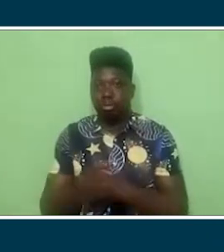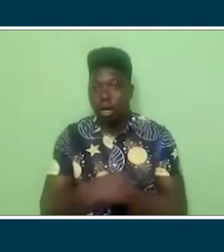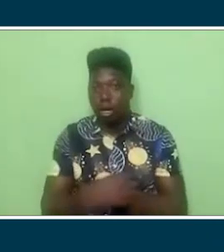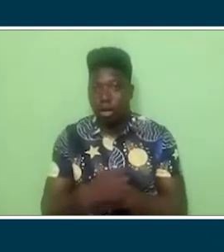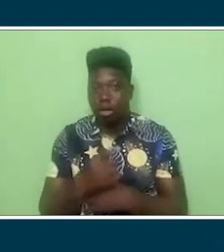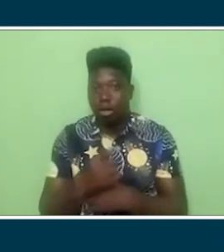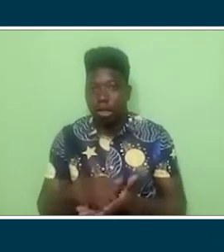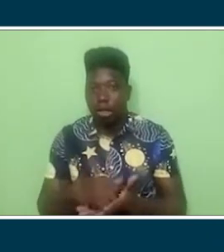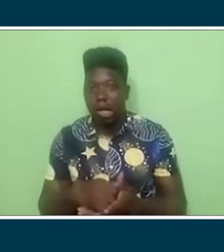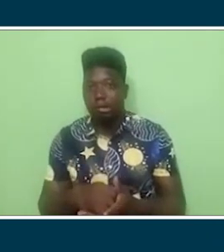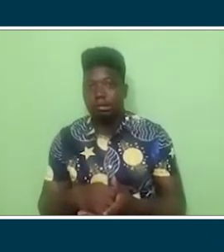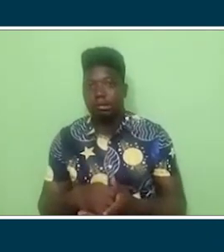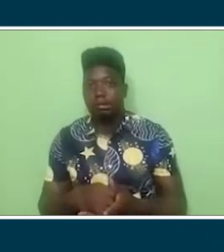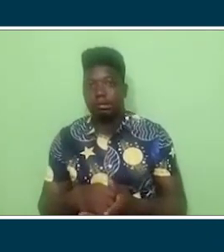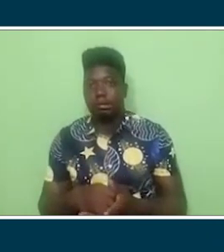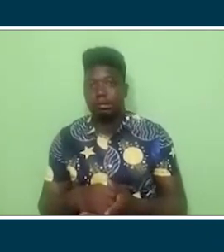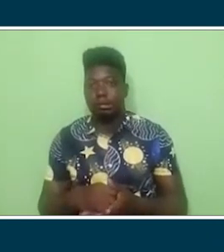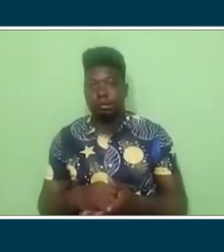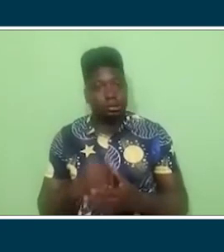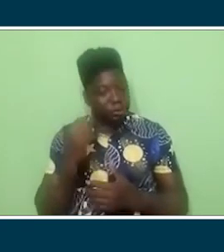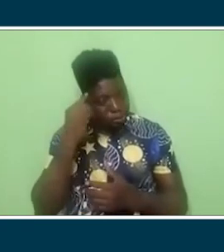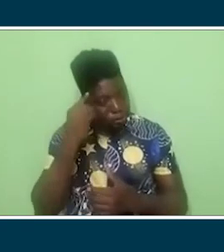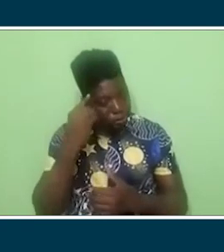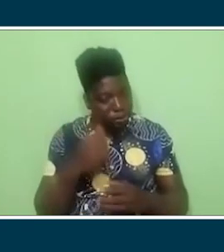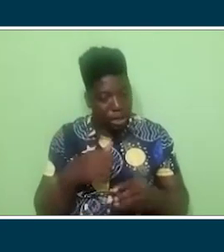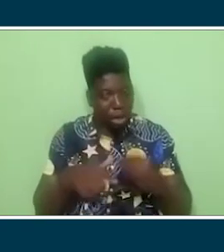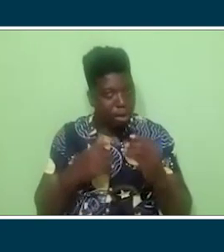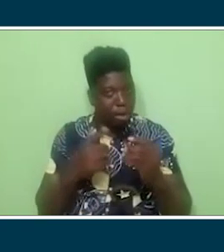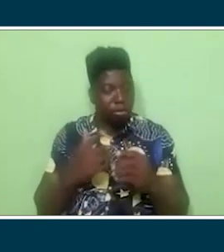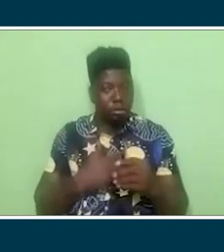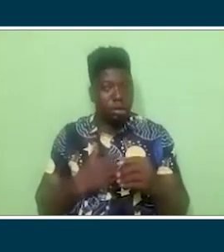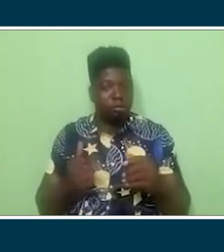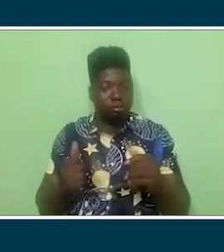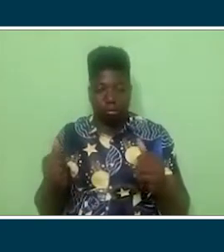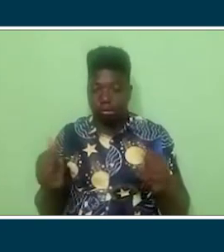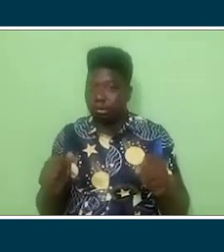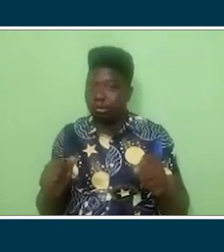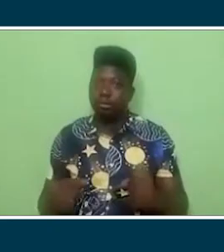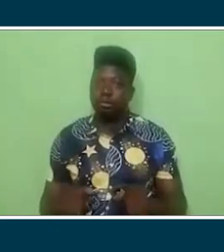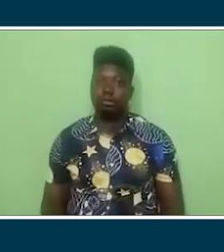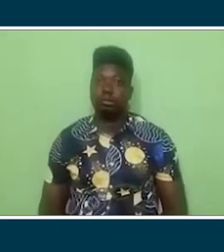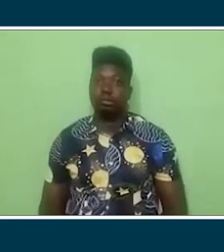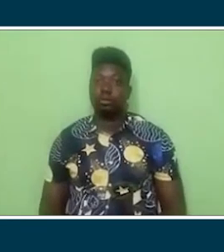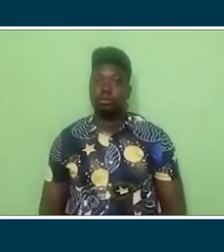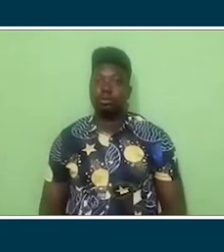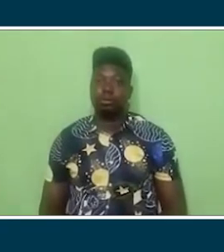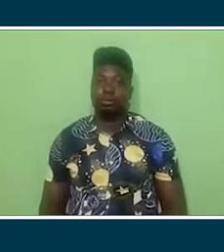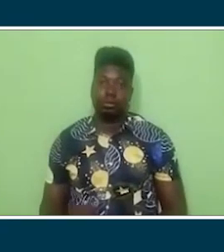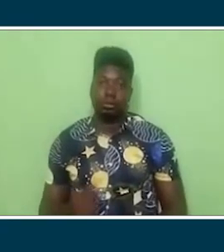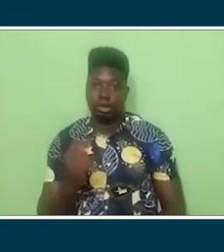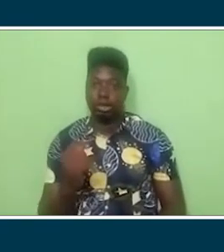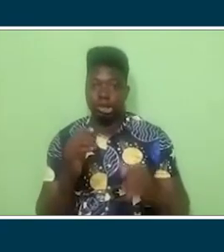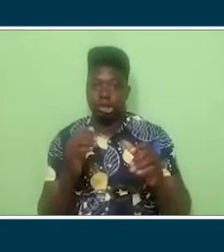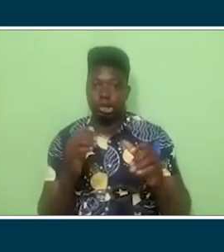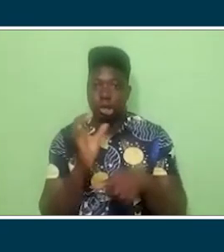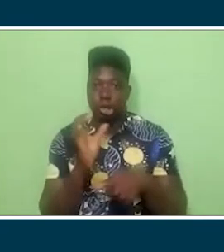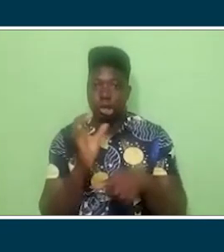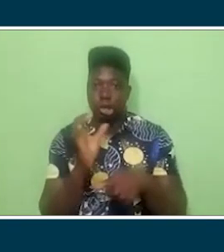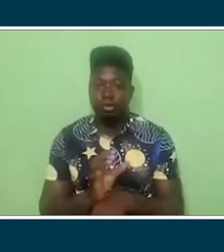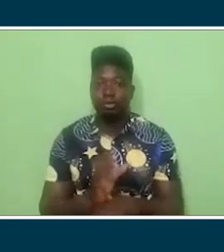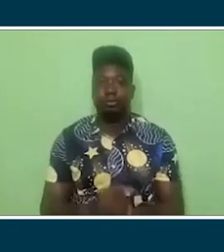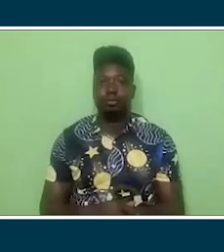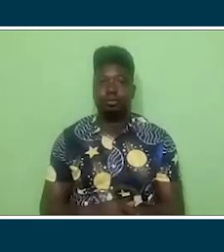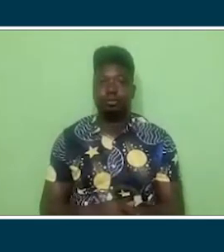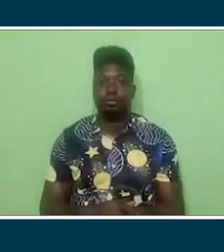in response and taking up my responsibility with cancel culture is one